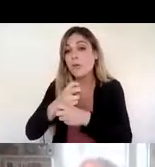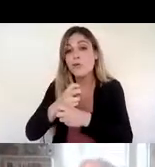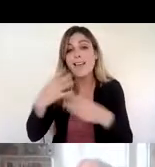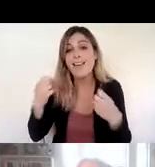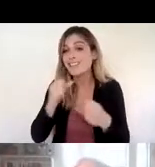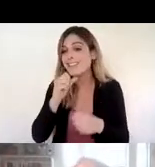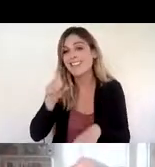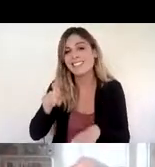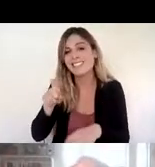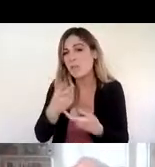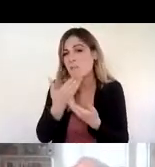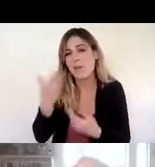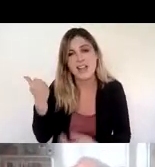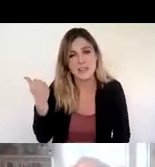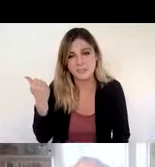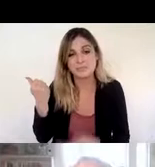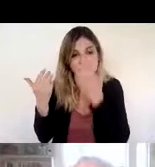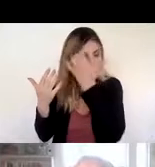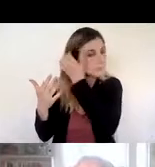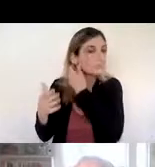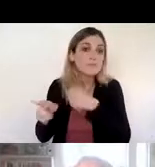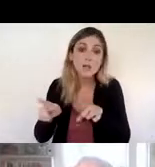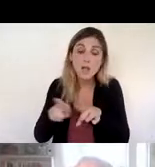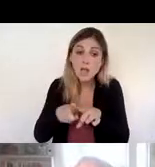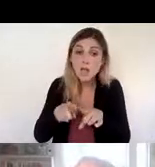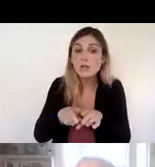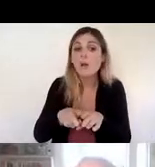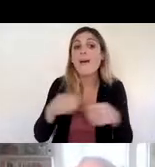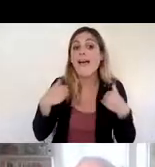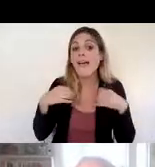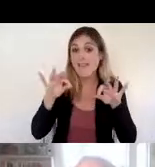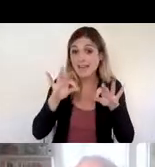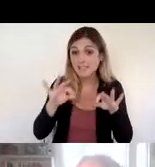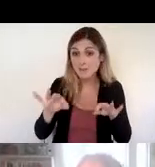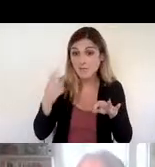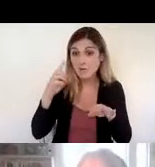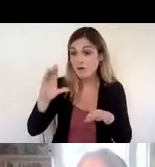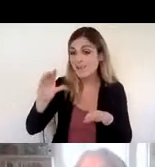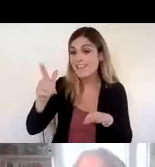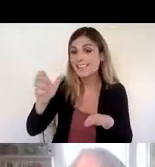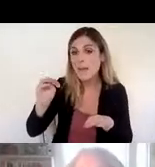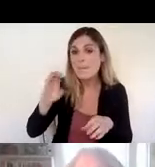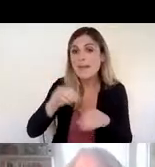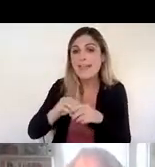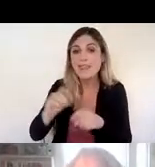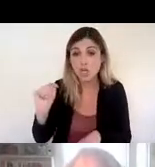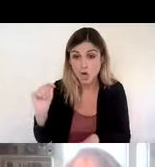There's also an explanation for the calcium seen in the urine following protein consumption. It's not necessarily coming from the bones,